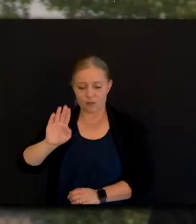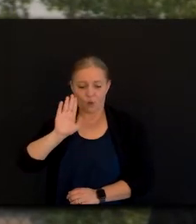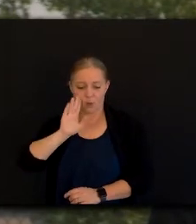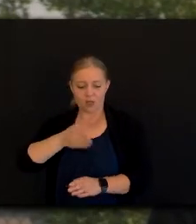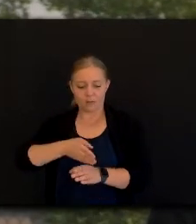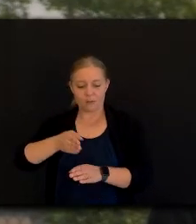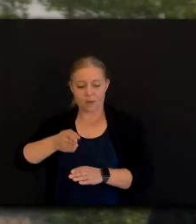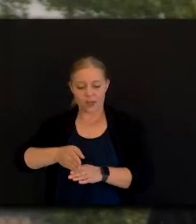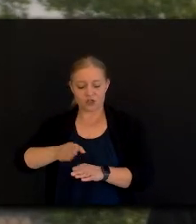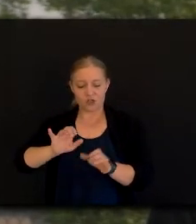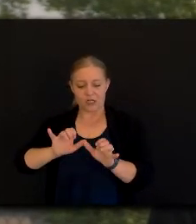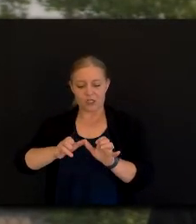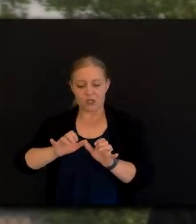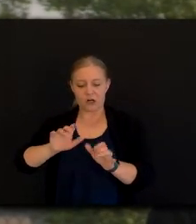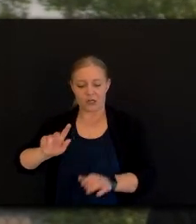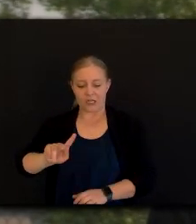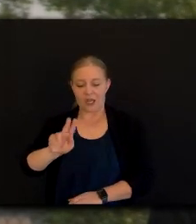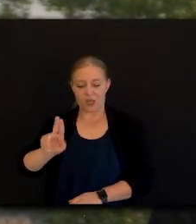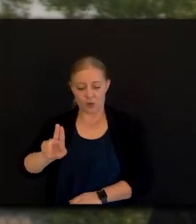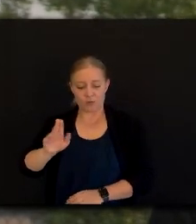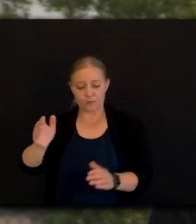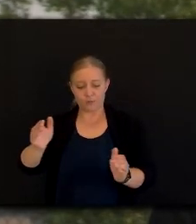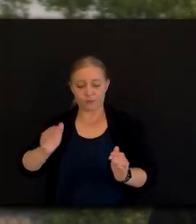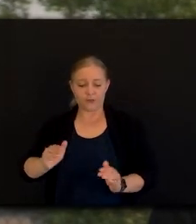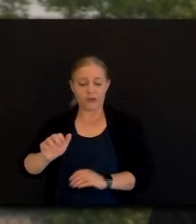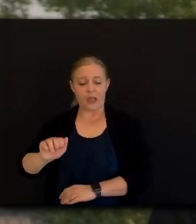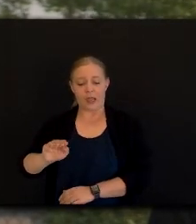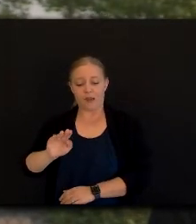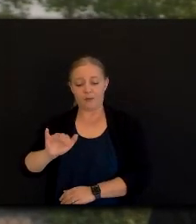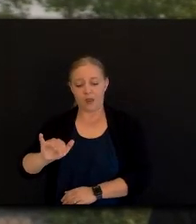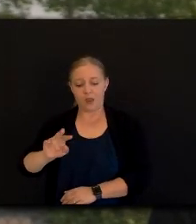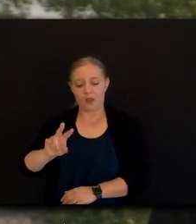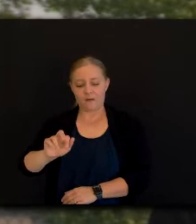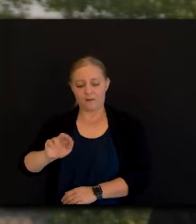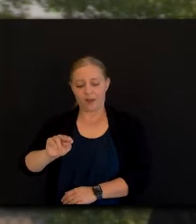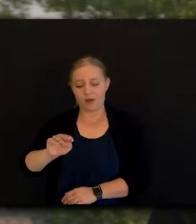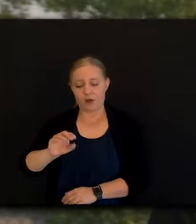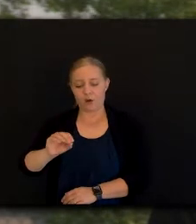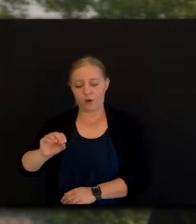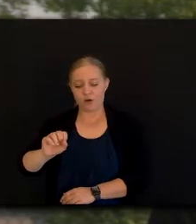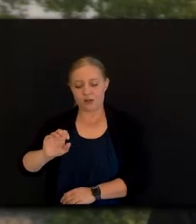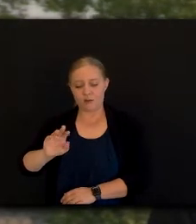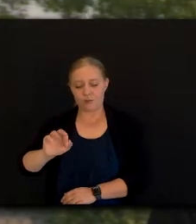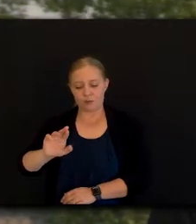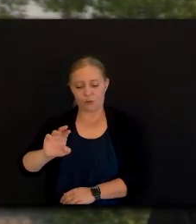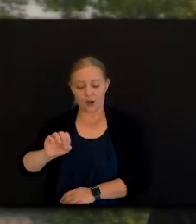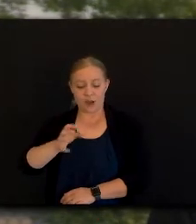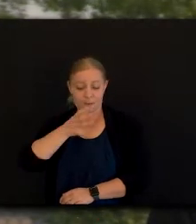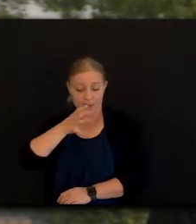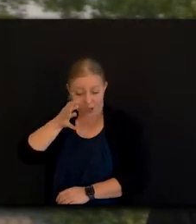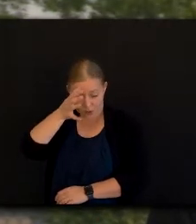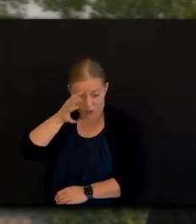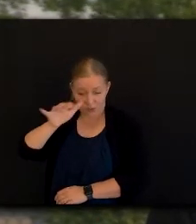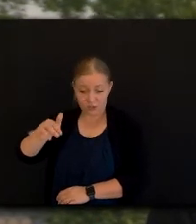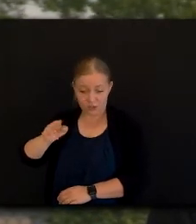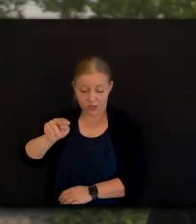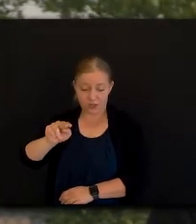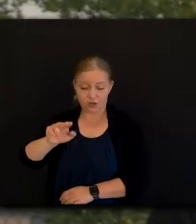Osprey. Amy's parents are Jen and Chris Van Osprey. Amy will major in chemical engineering at the University of